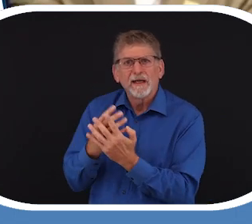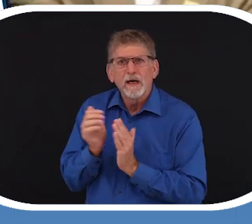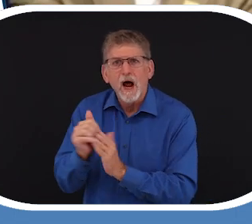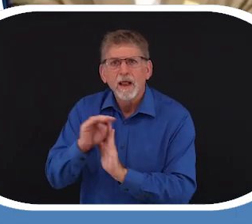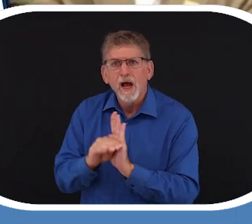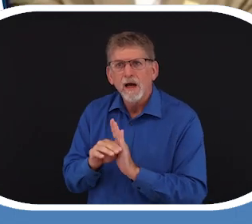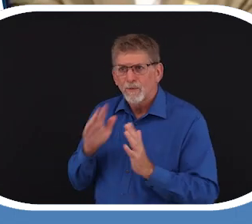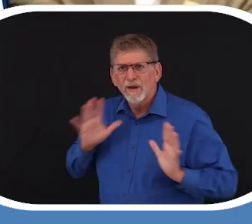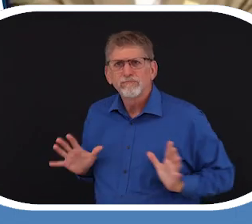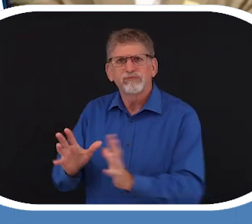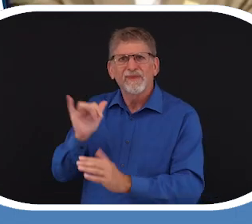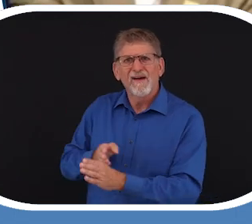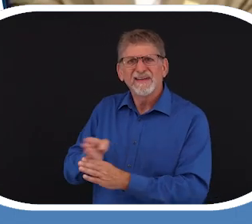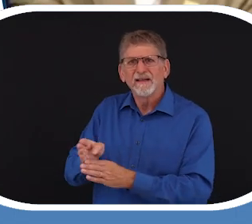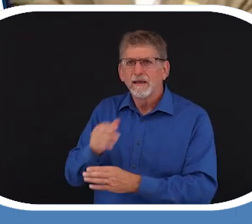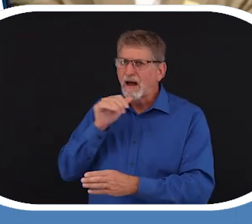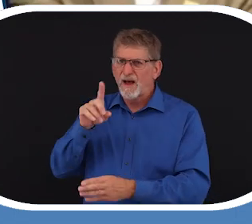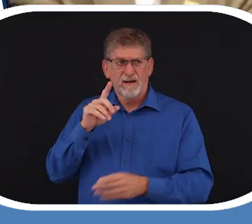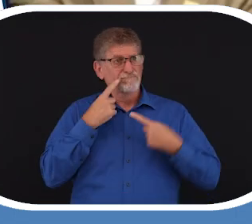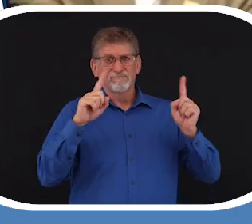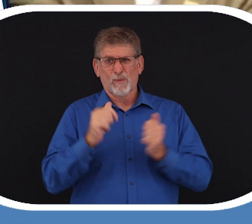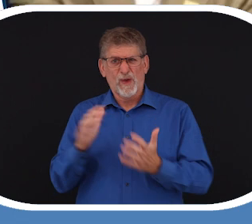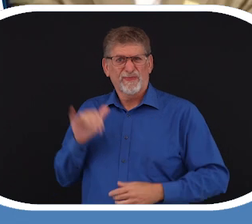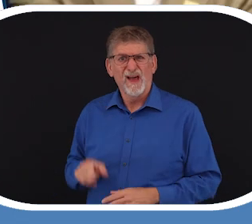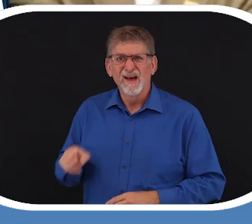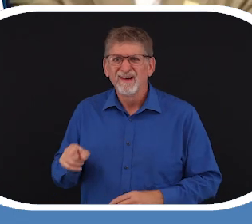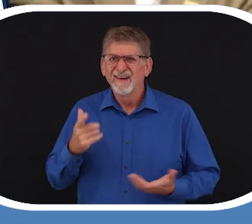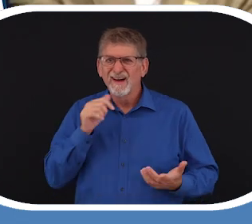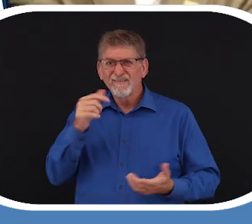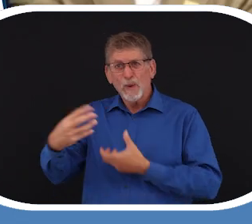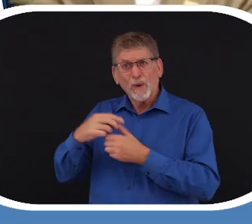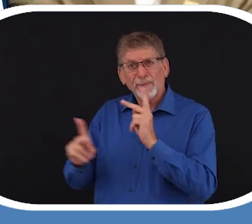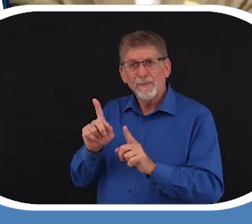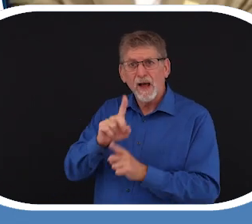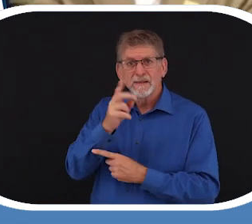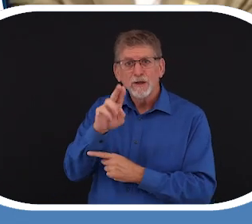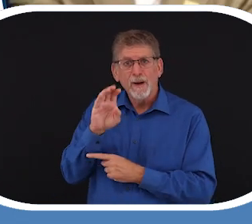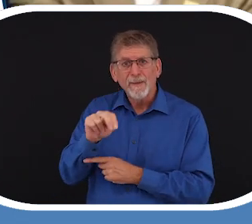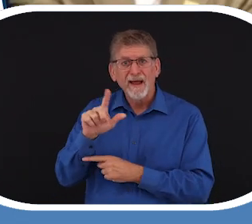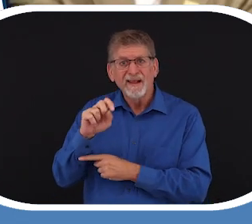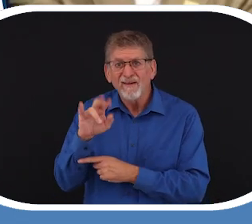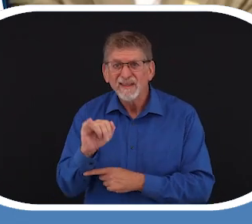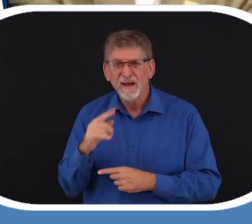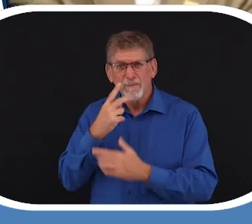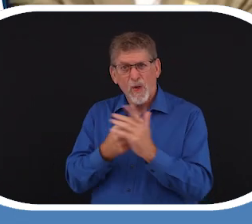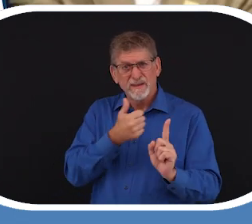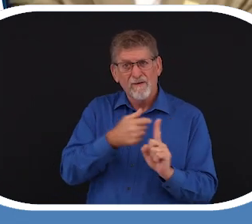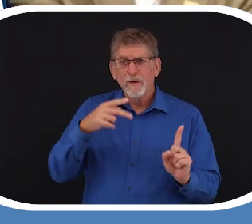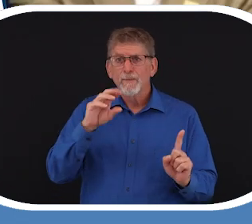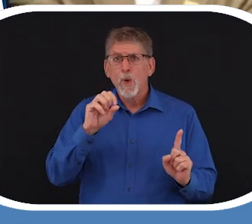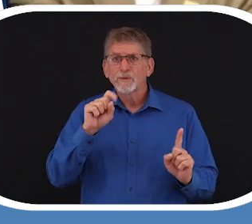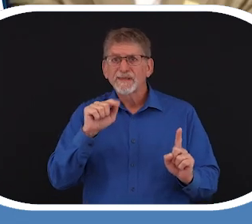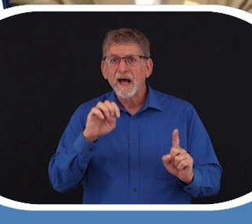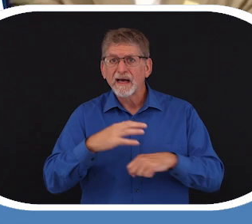have been able to do any of that if it had not been for the inclusion of people like Dr. Ben Levy, who was both a prostate cancer survivor and